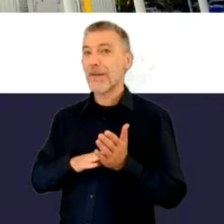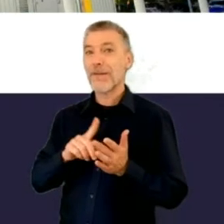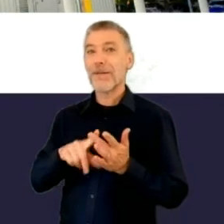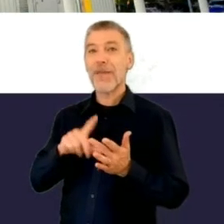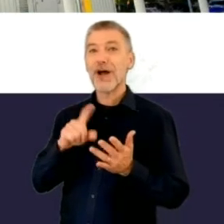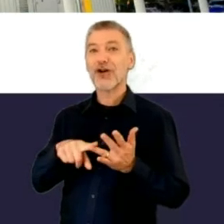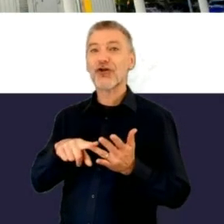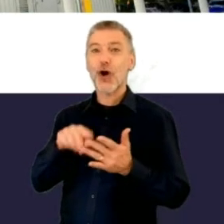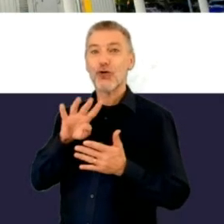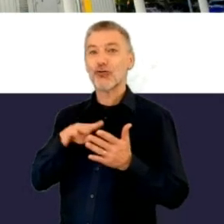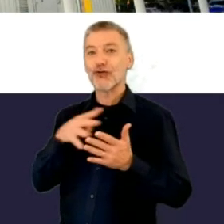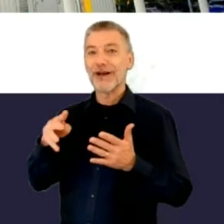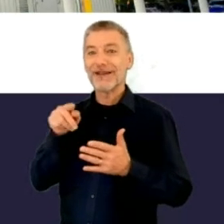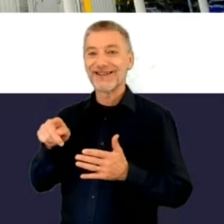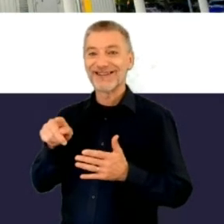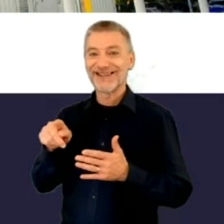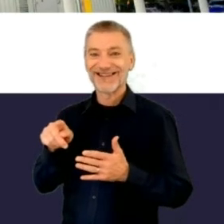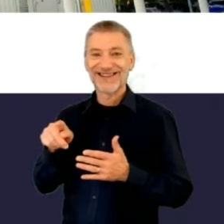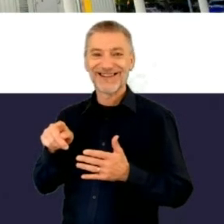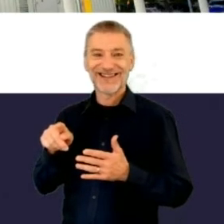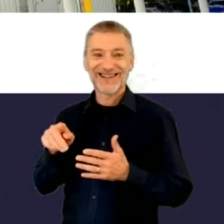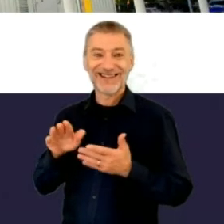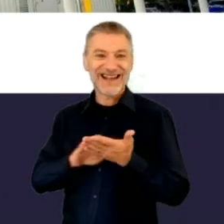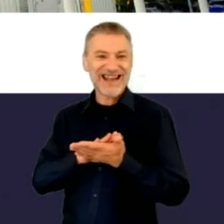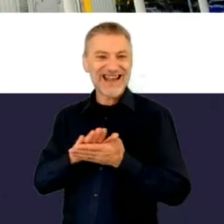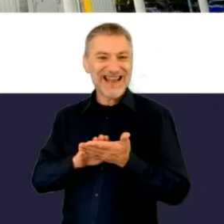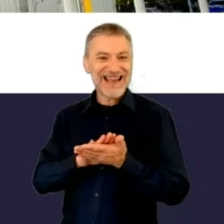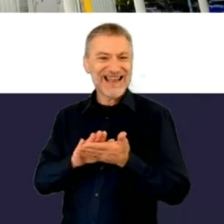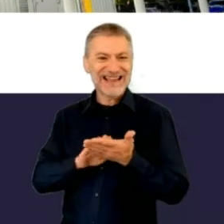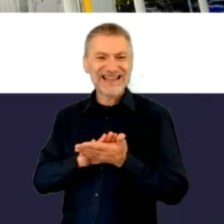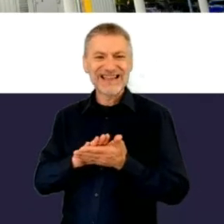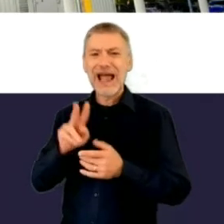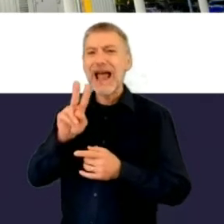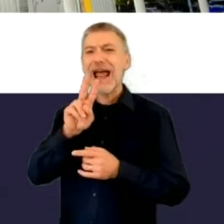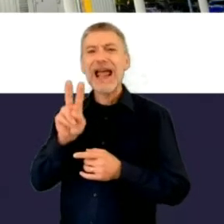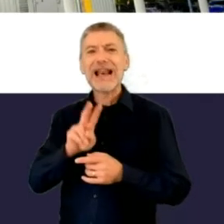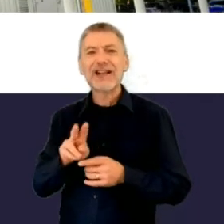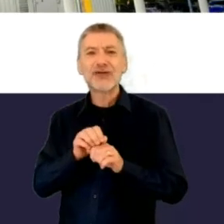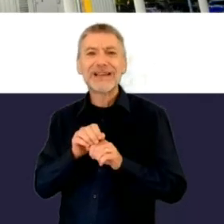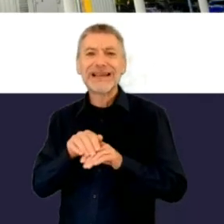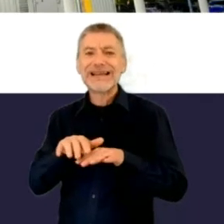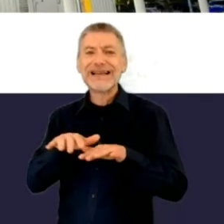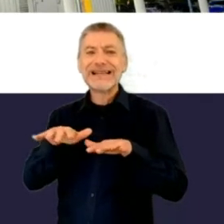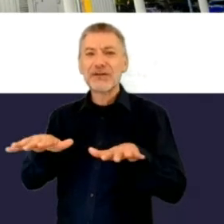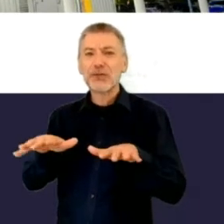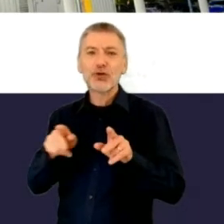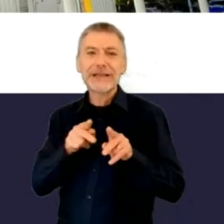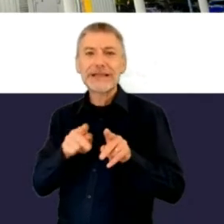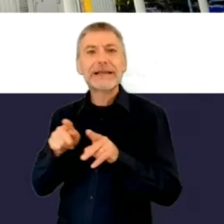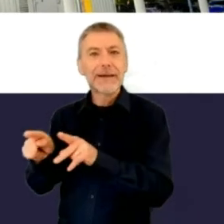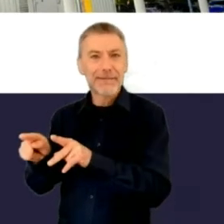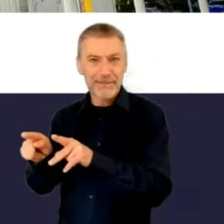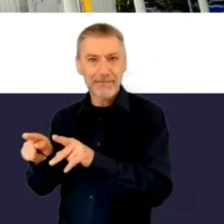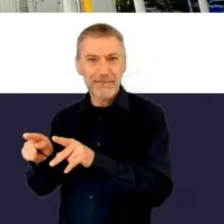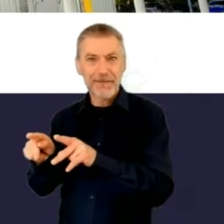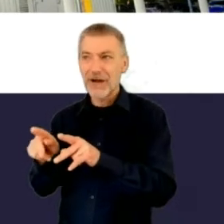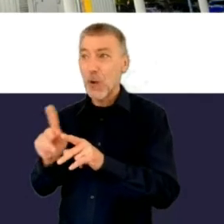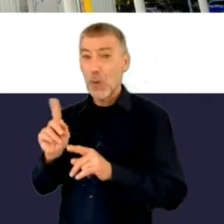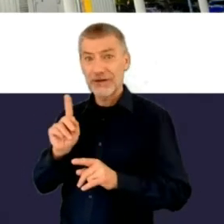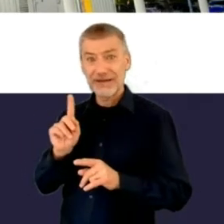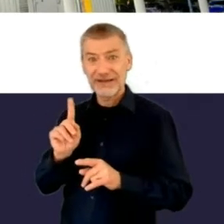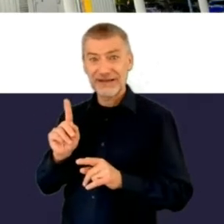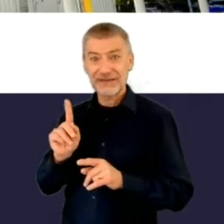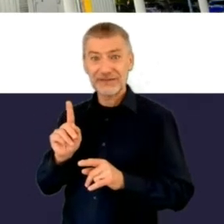official techie term for microgrid is electricity distribution systems. But basically, what it is a